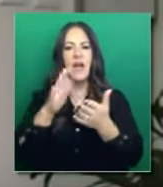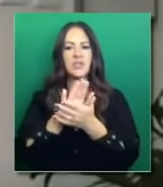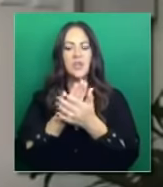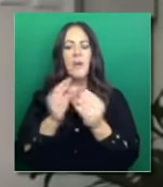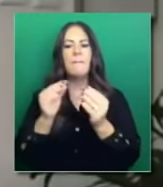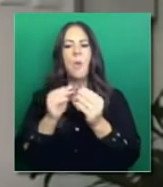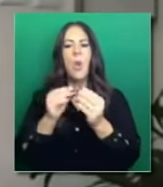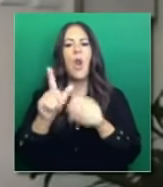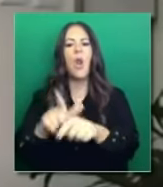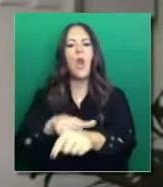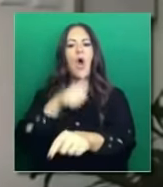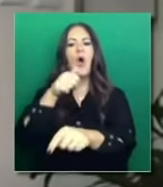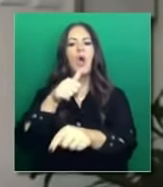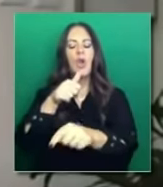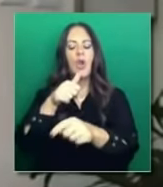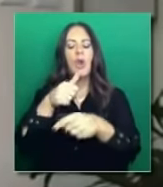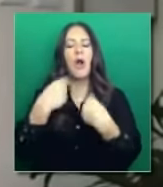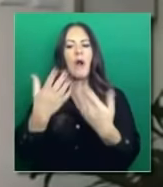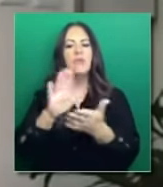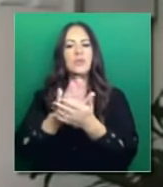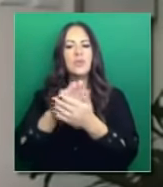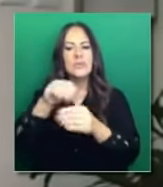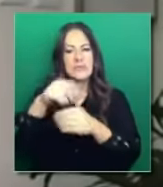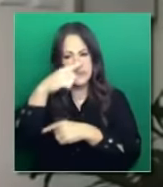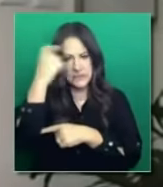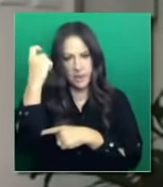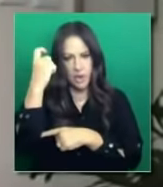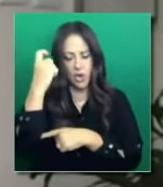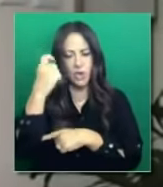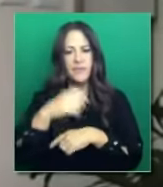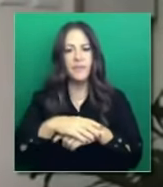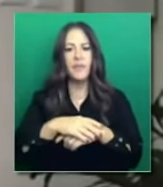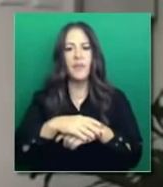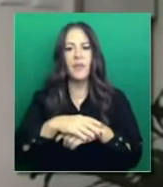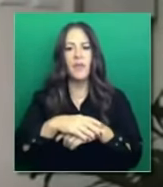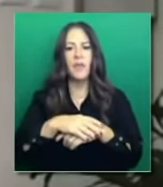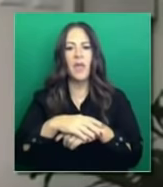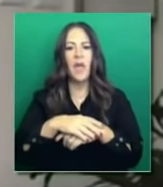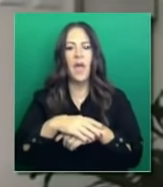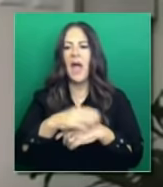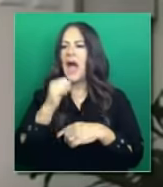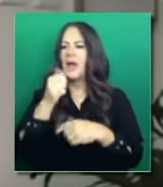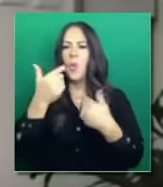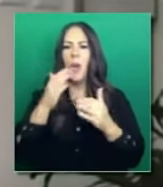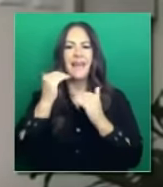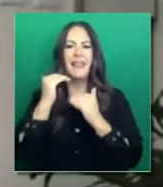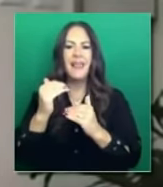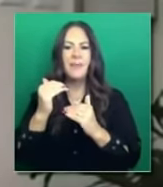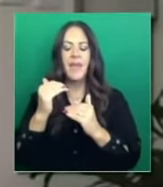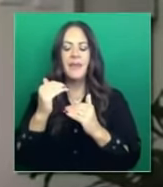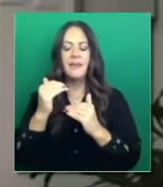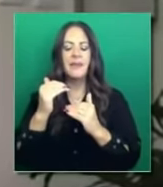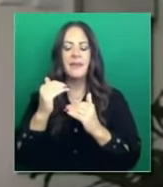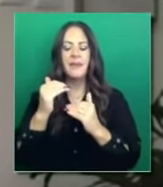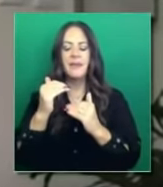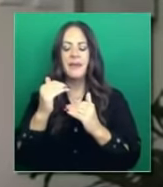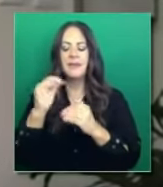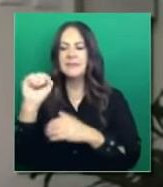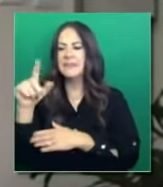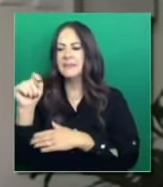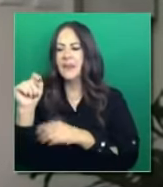offer schooling in the summer. We shouldn't think about this as what we can we cram in only by May. We should think about this as